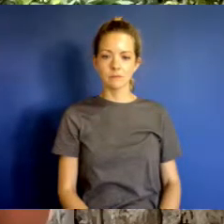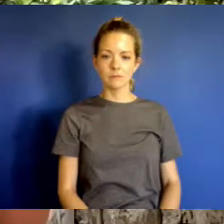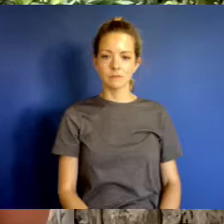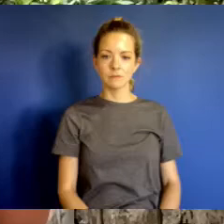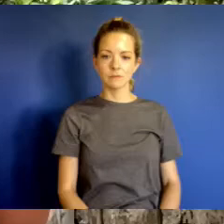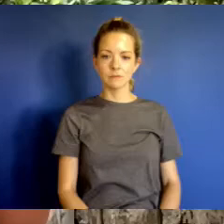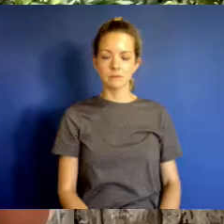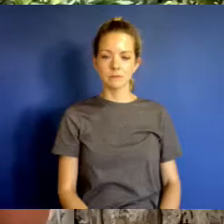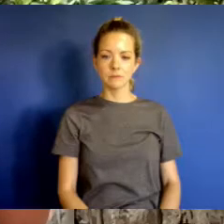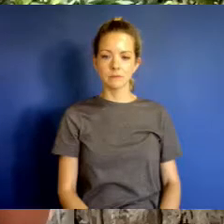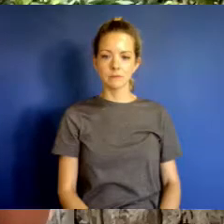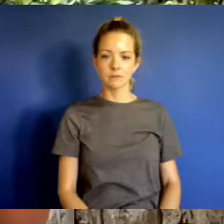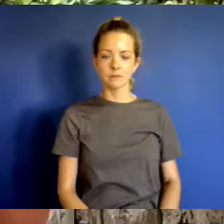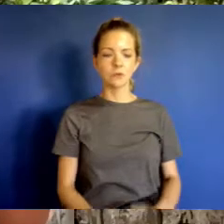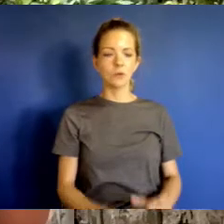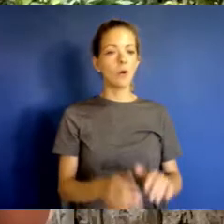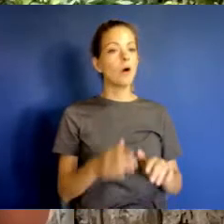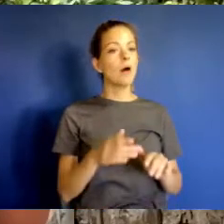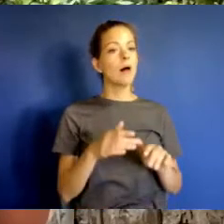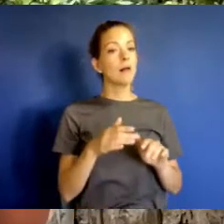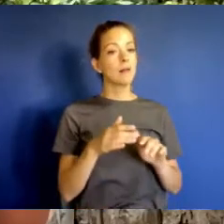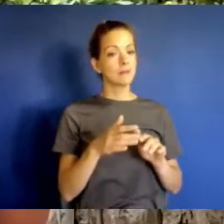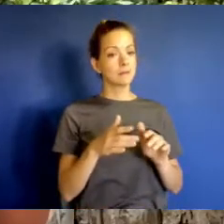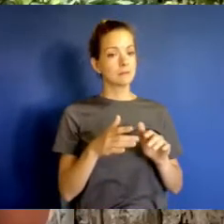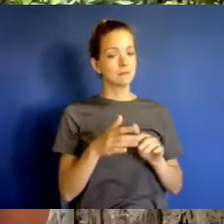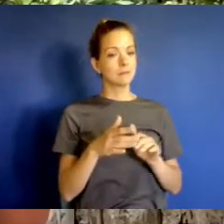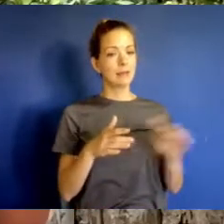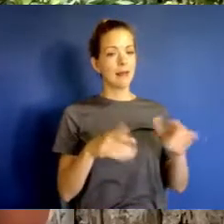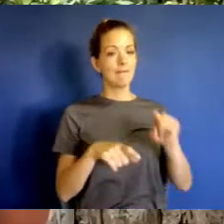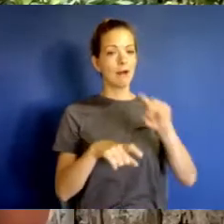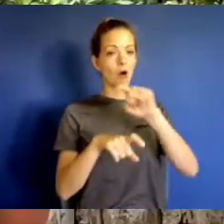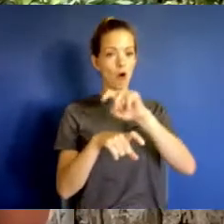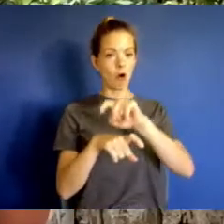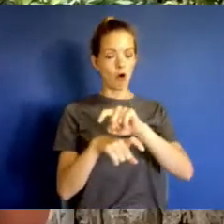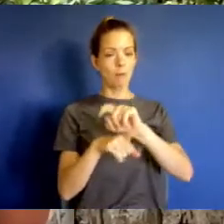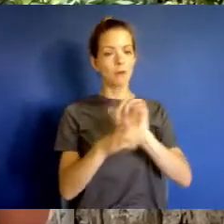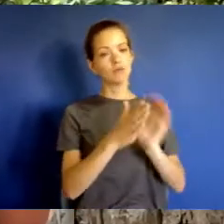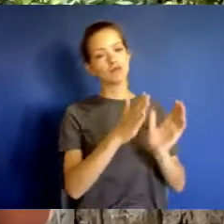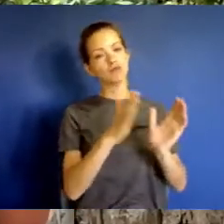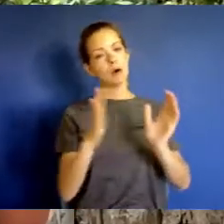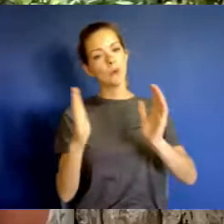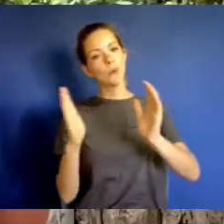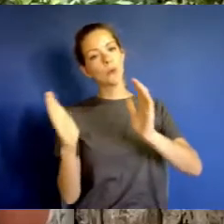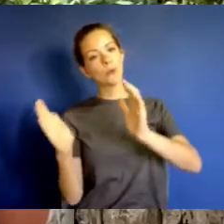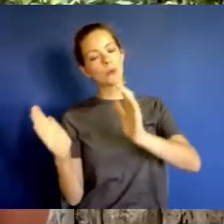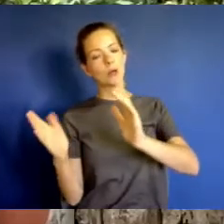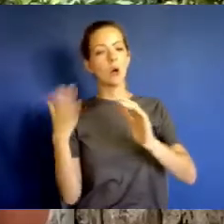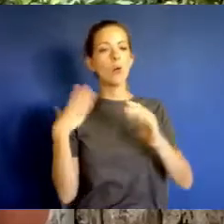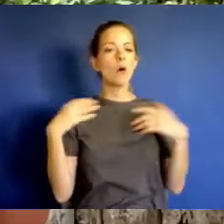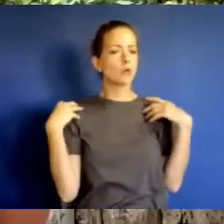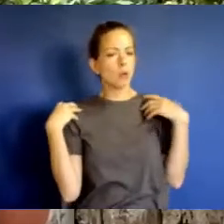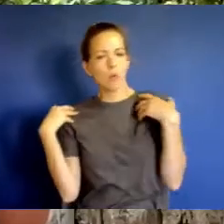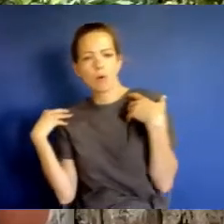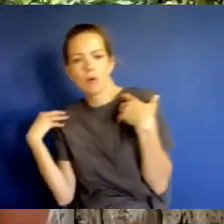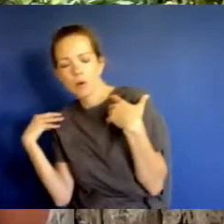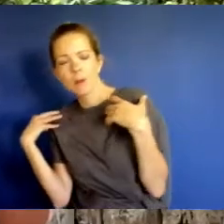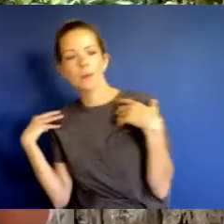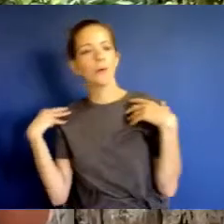So the left leg's on top, we're going across to the right hand side, and we're keeping this shoulder blade on the mat.